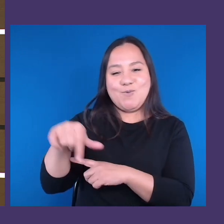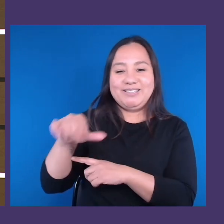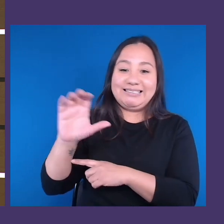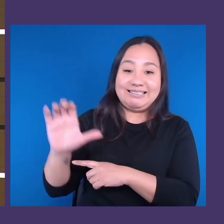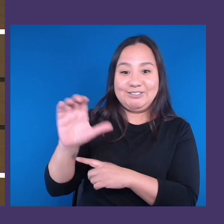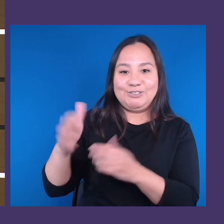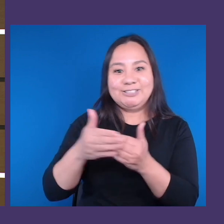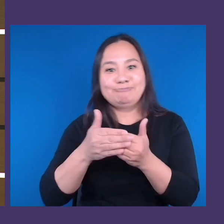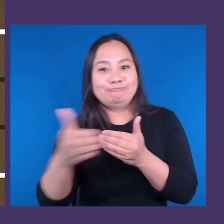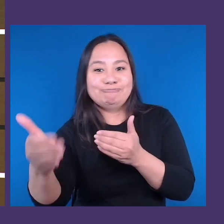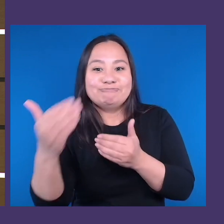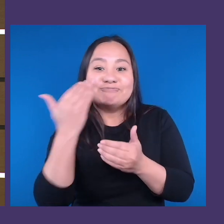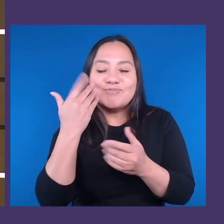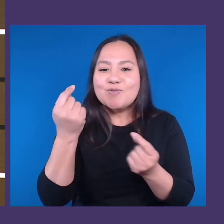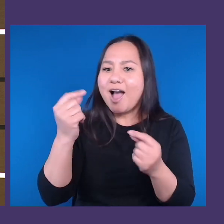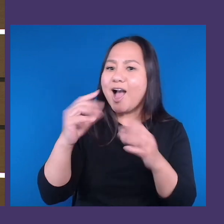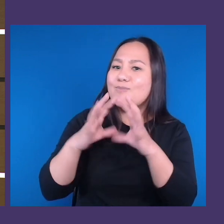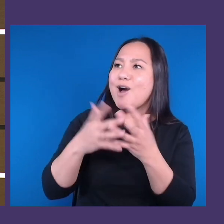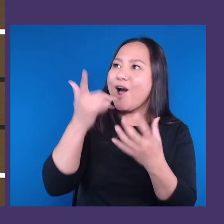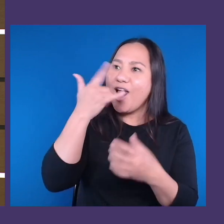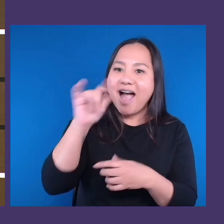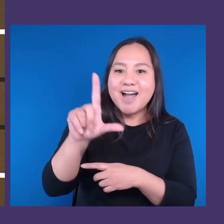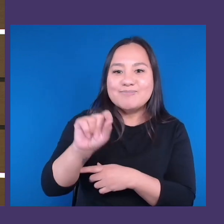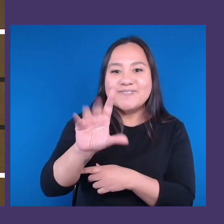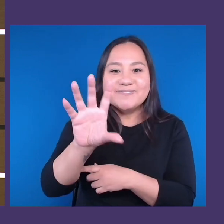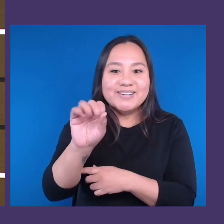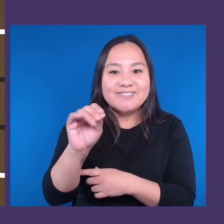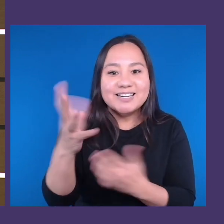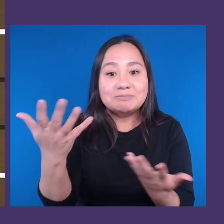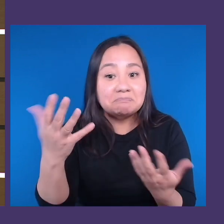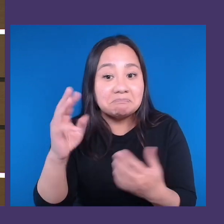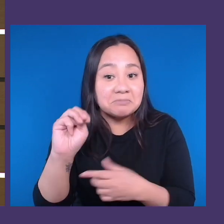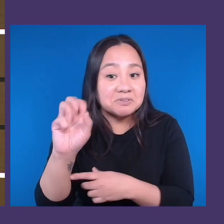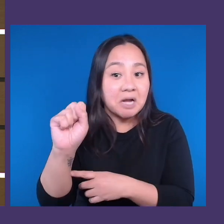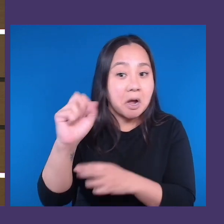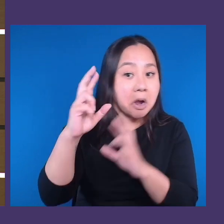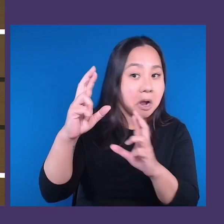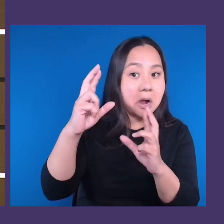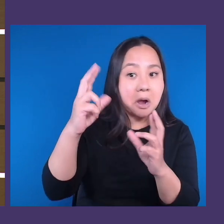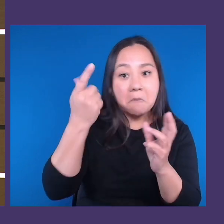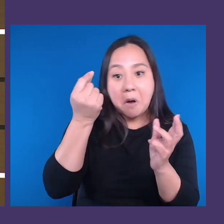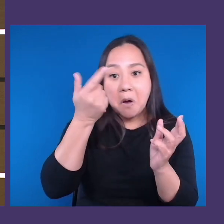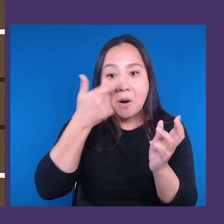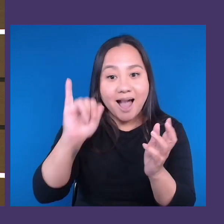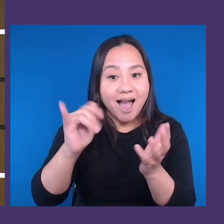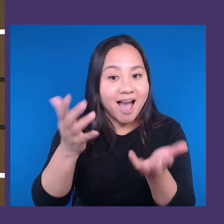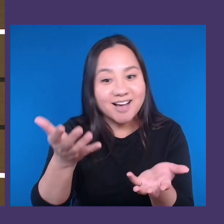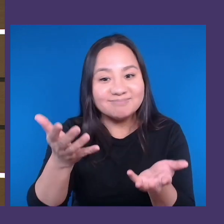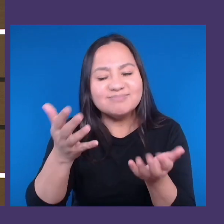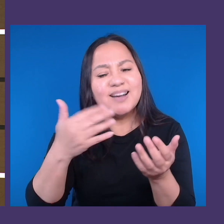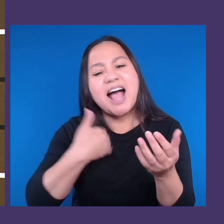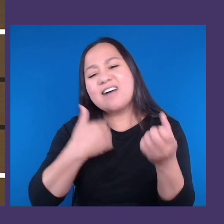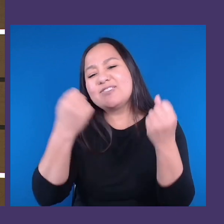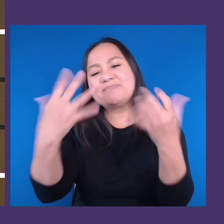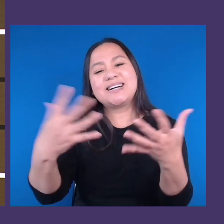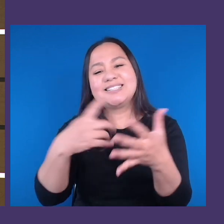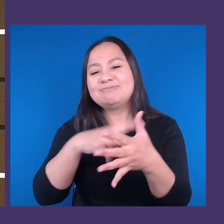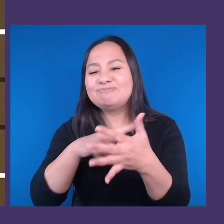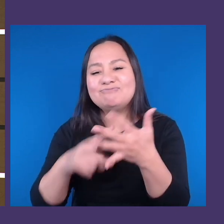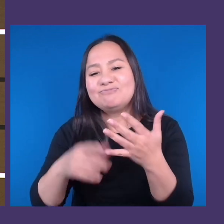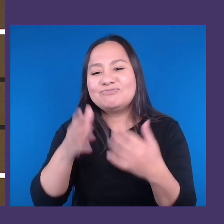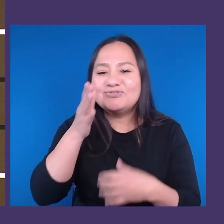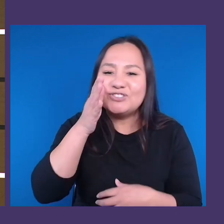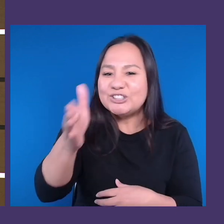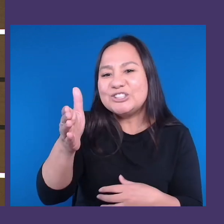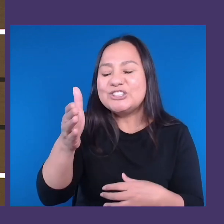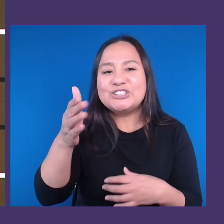will Microsoft hopefully look like? There's a lot about the future that we can never discern. But